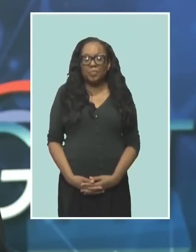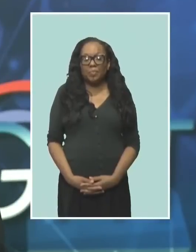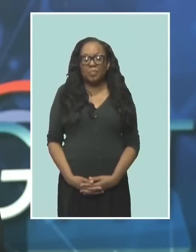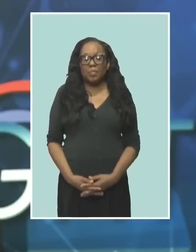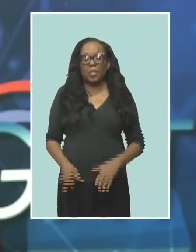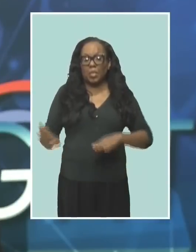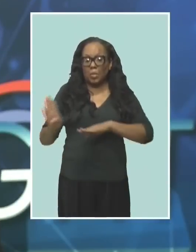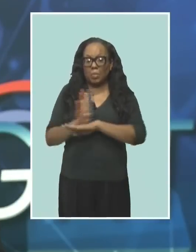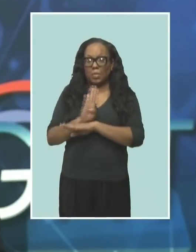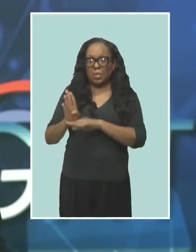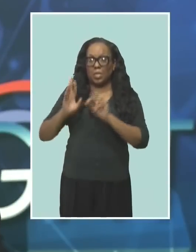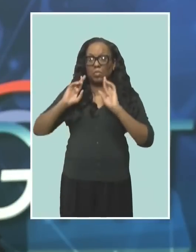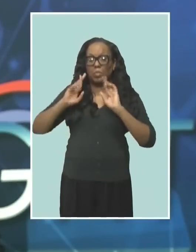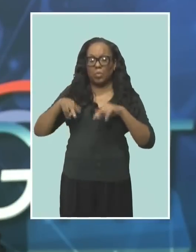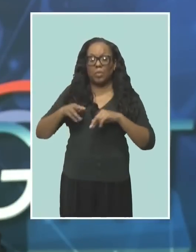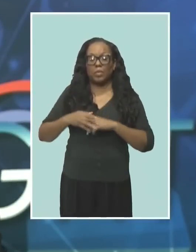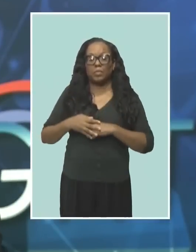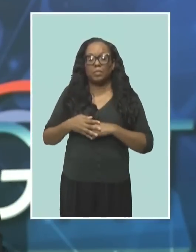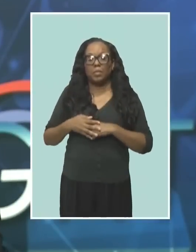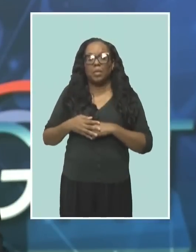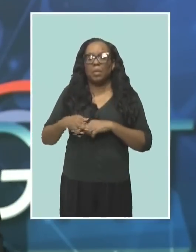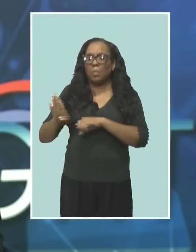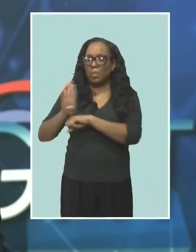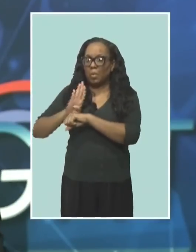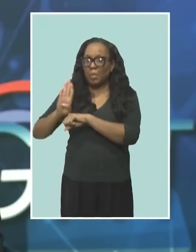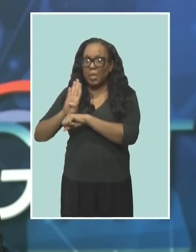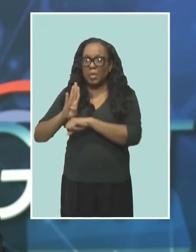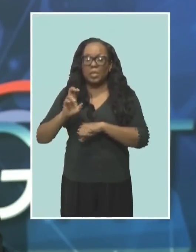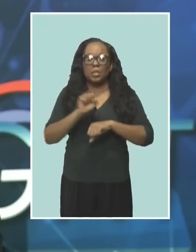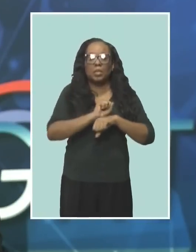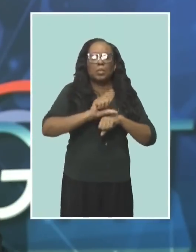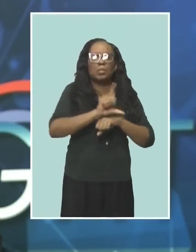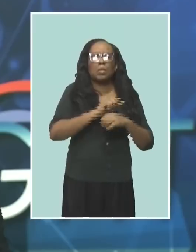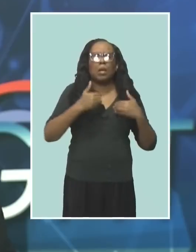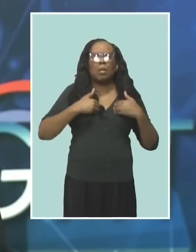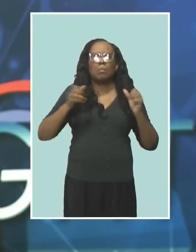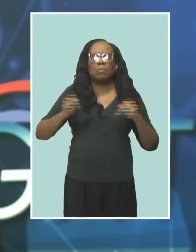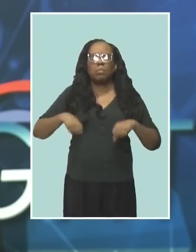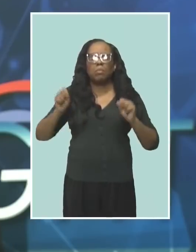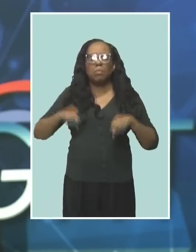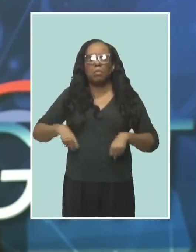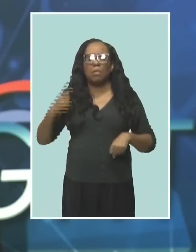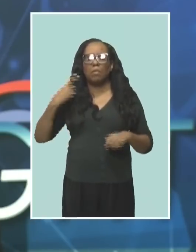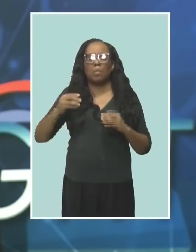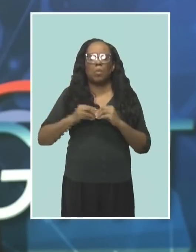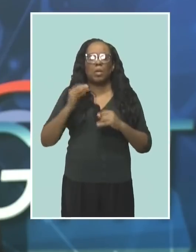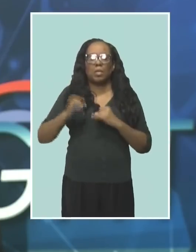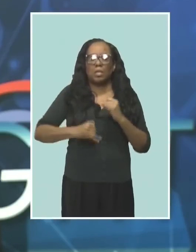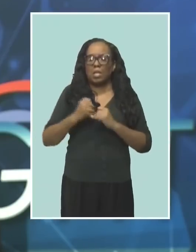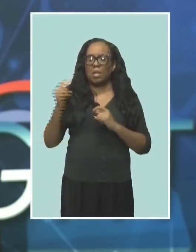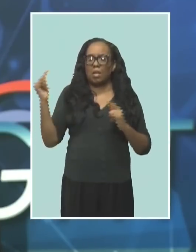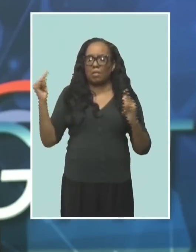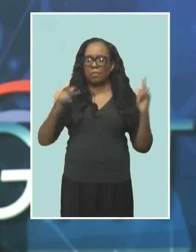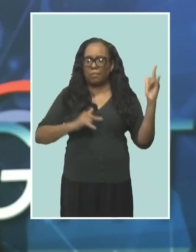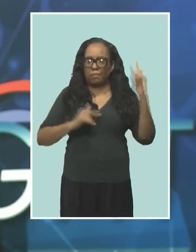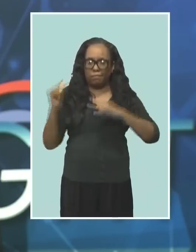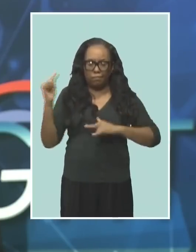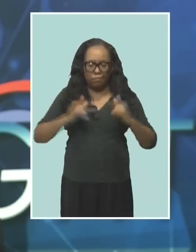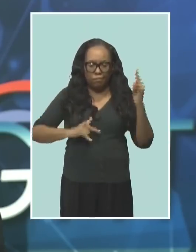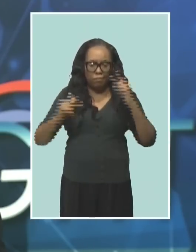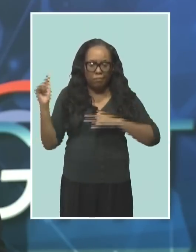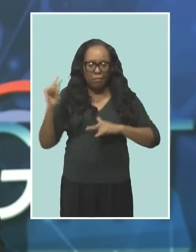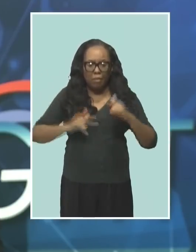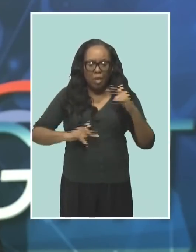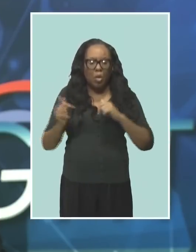In business tonight, there is potential for Barbados and St. Lucia to secure more international flights through the embrace of the hub and